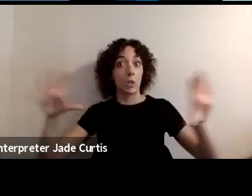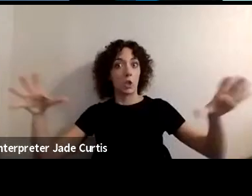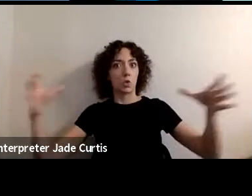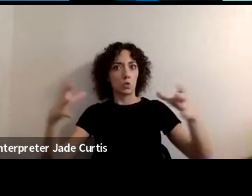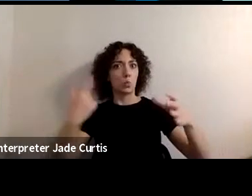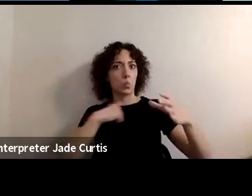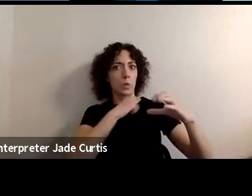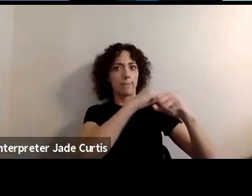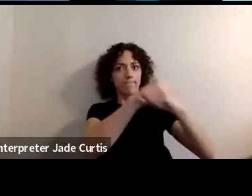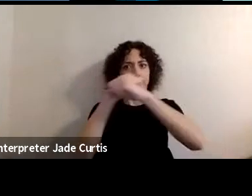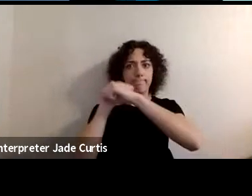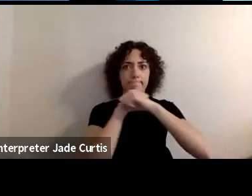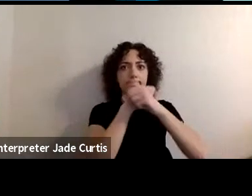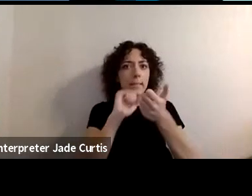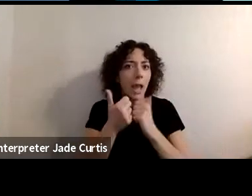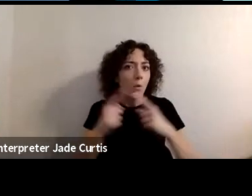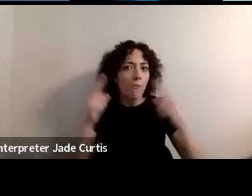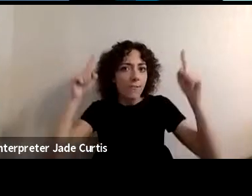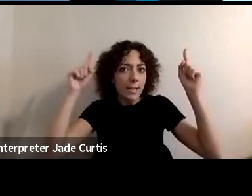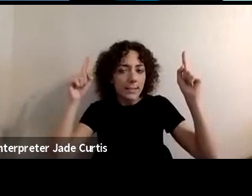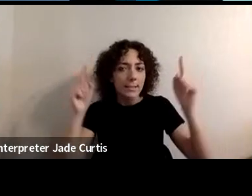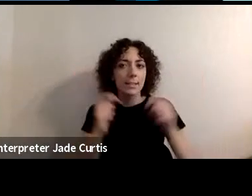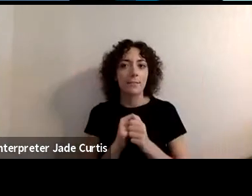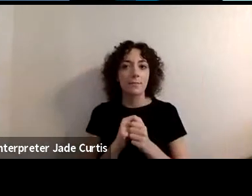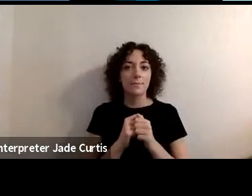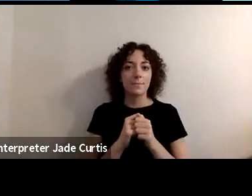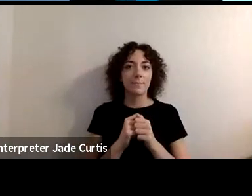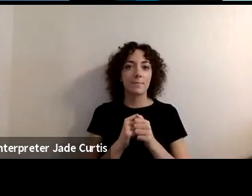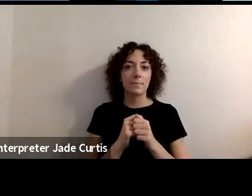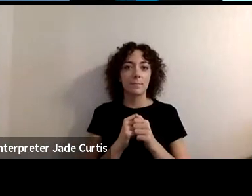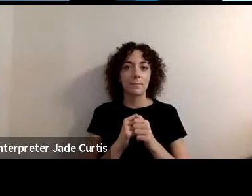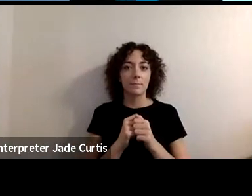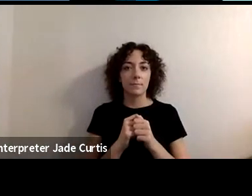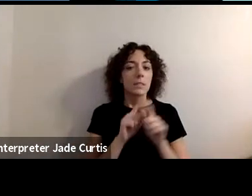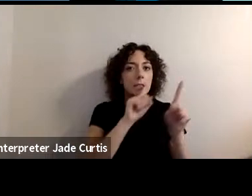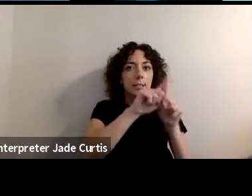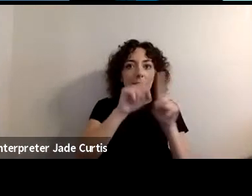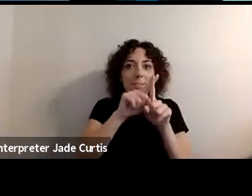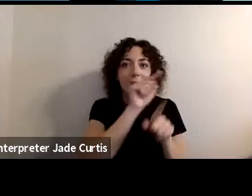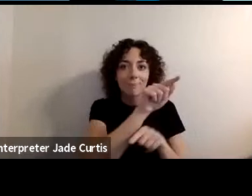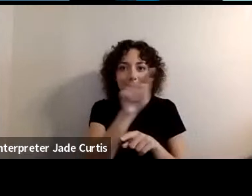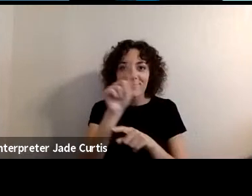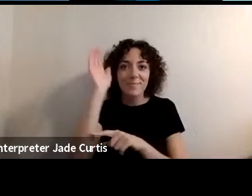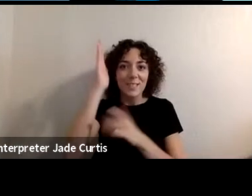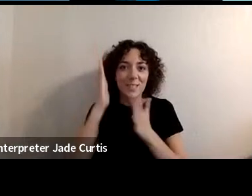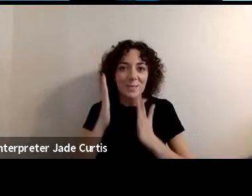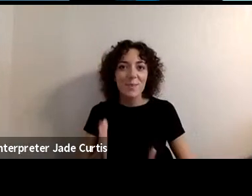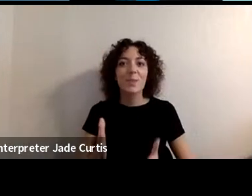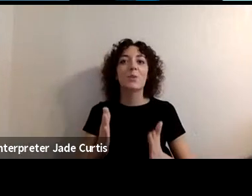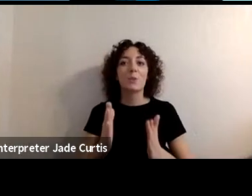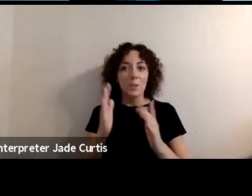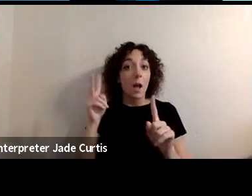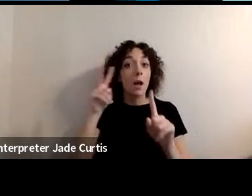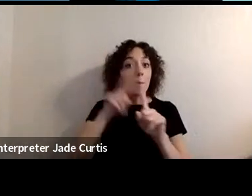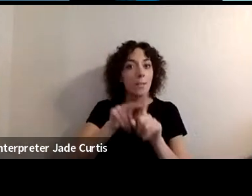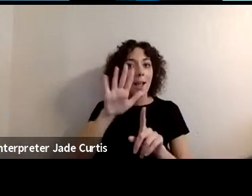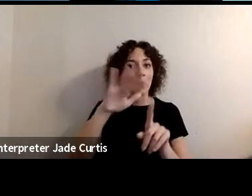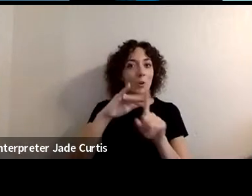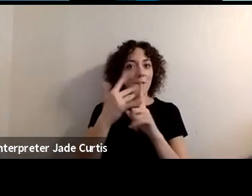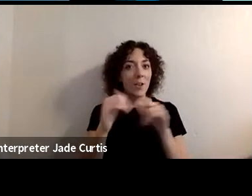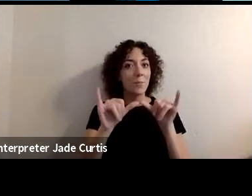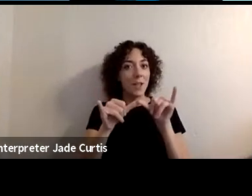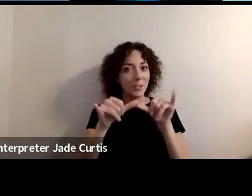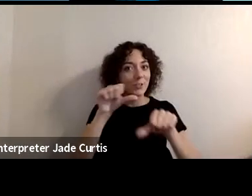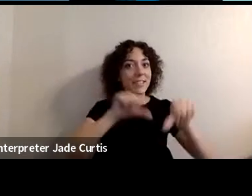also saw how Drs. Marr, Naughton, Wang, Hoke, and Haas were able to quickly transition and apply their environmental engineering and